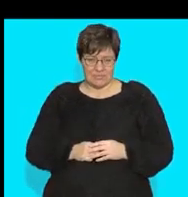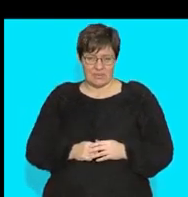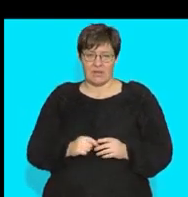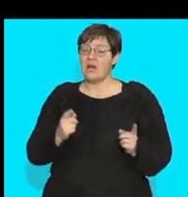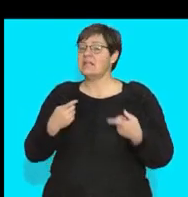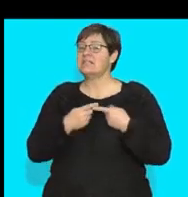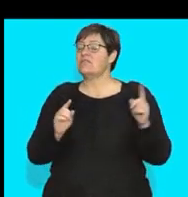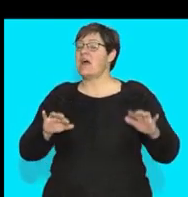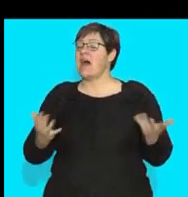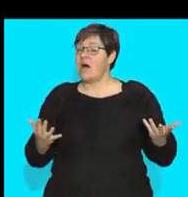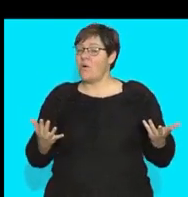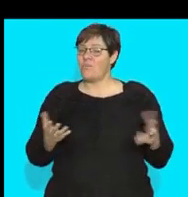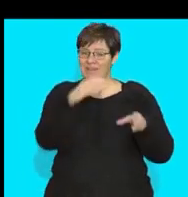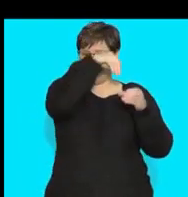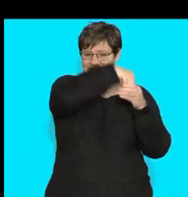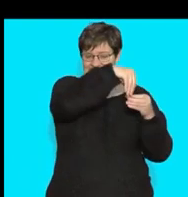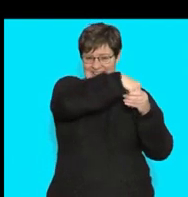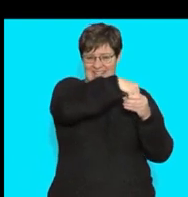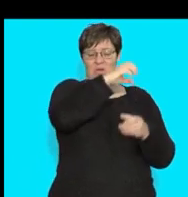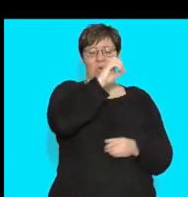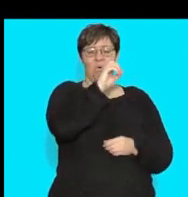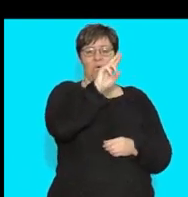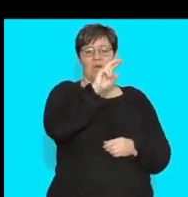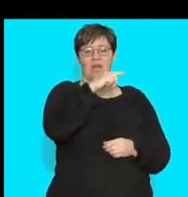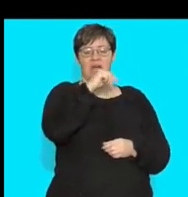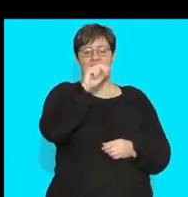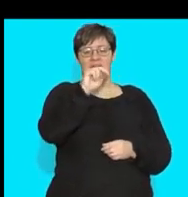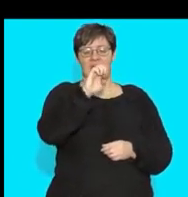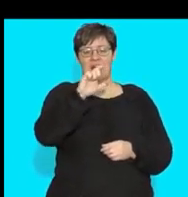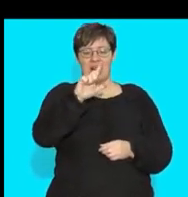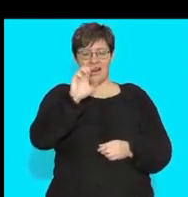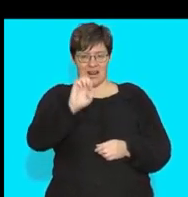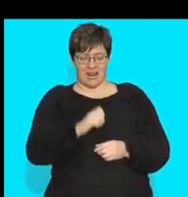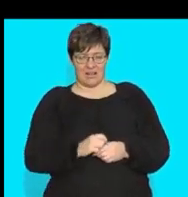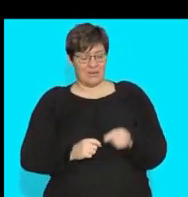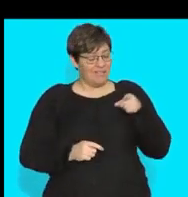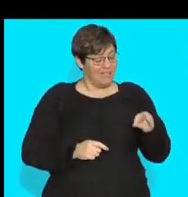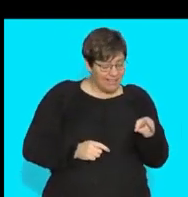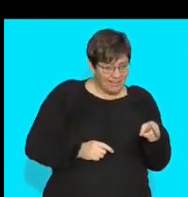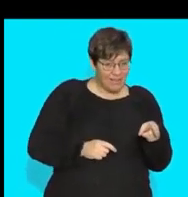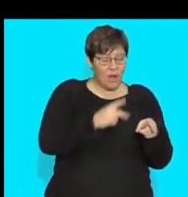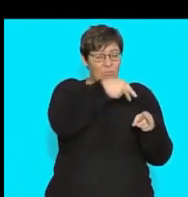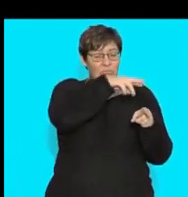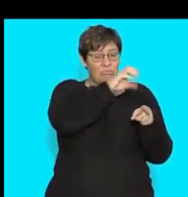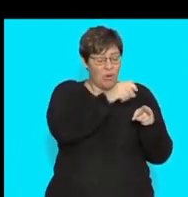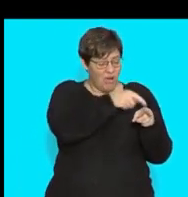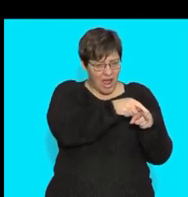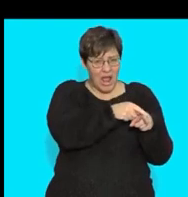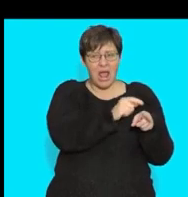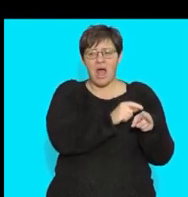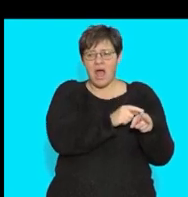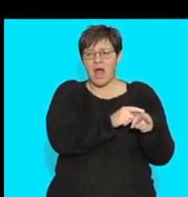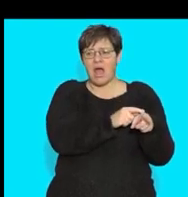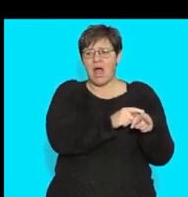much in the organelles. Okay, so when we look at it, we notice a prokaryotic is smaller than